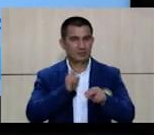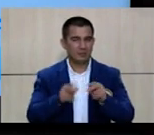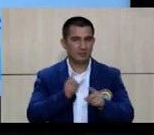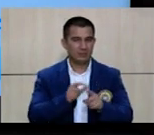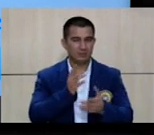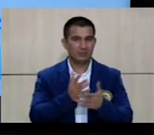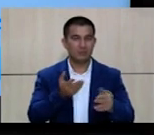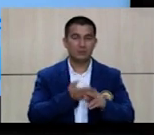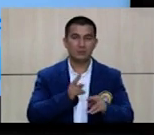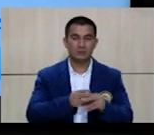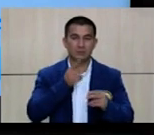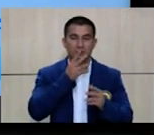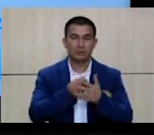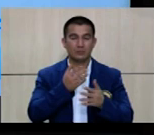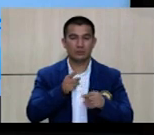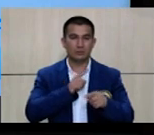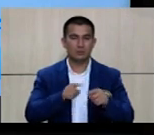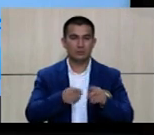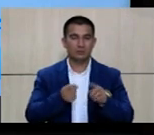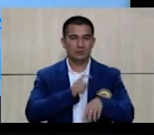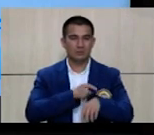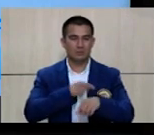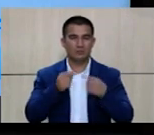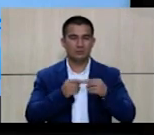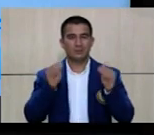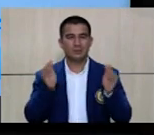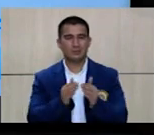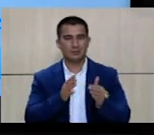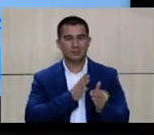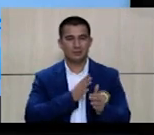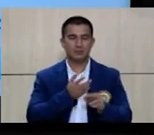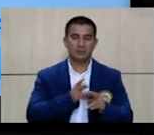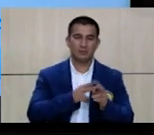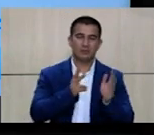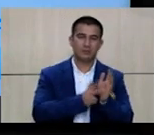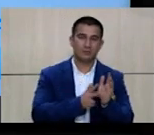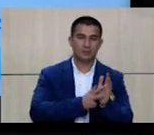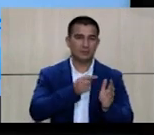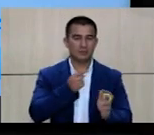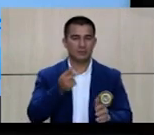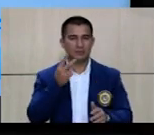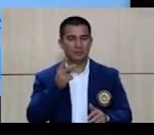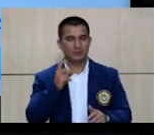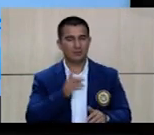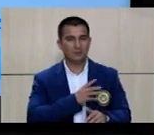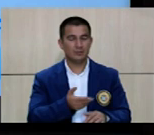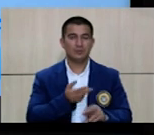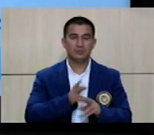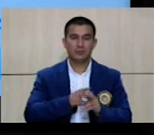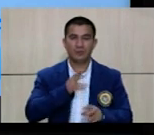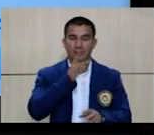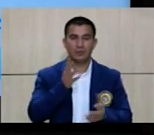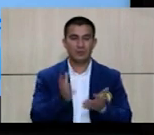bo'yicha tezligimiz x plus 8, oqimga qarshi tezligimiz 8 minus x ekan. Vaqtni topish